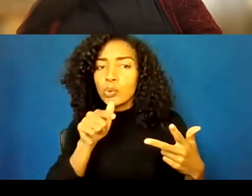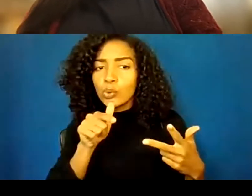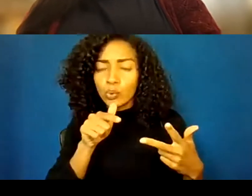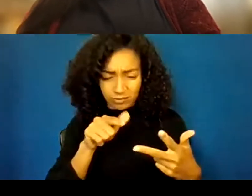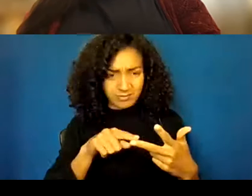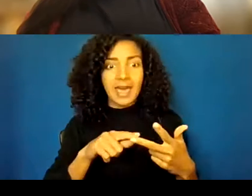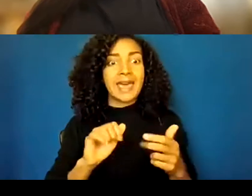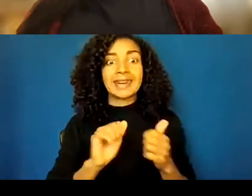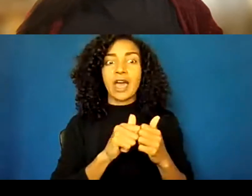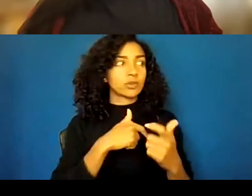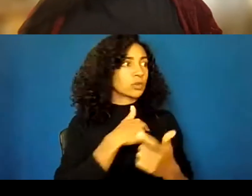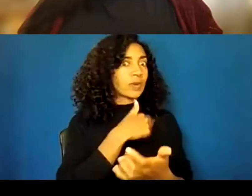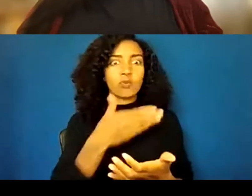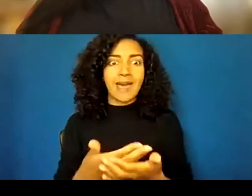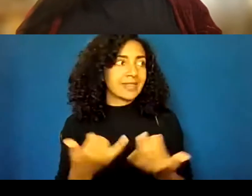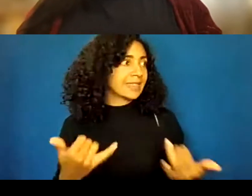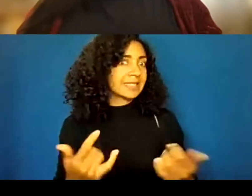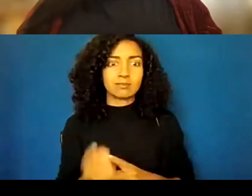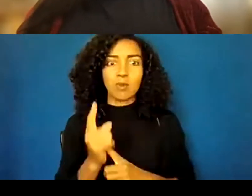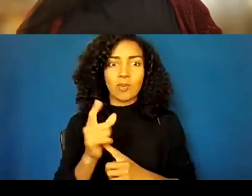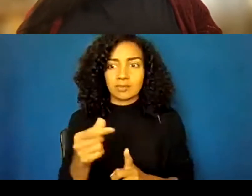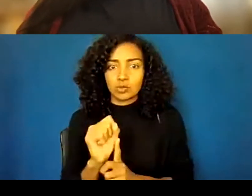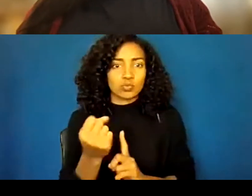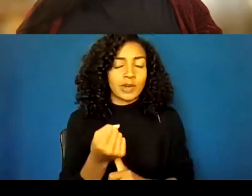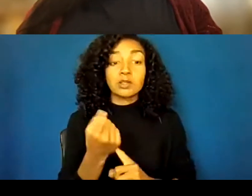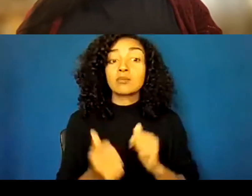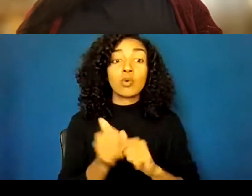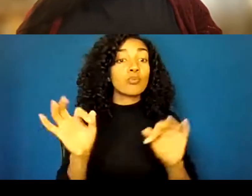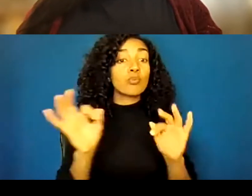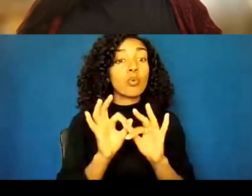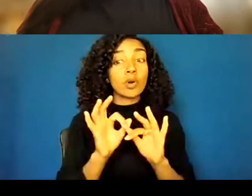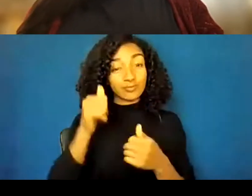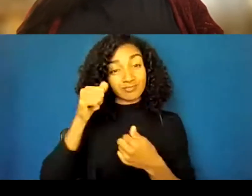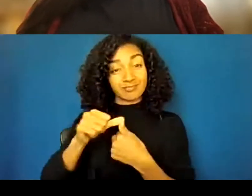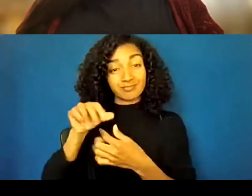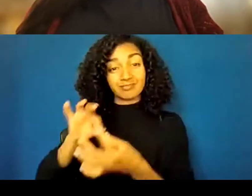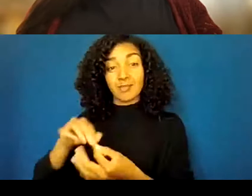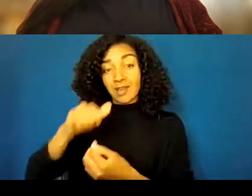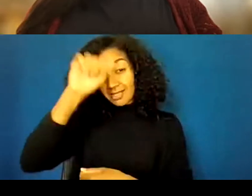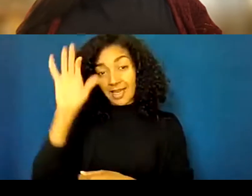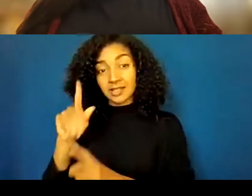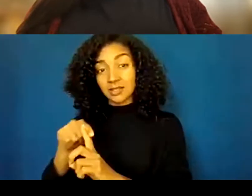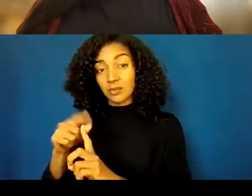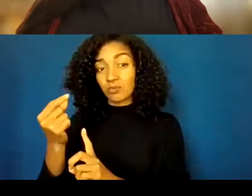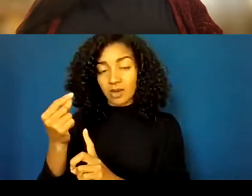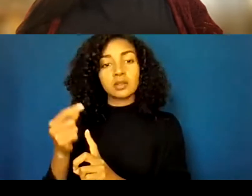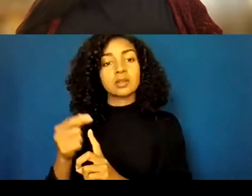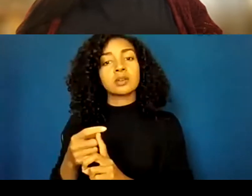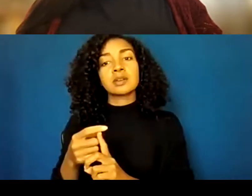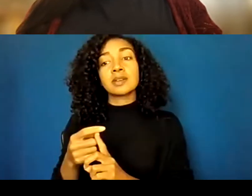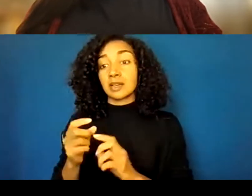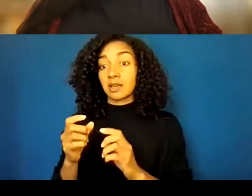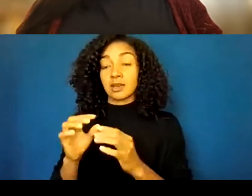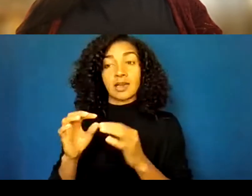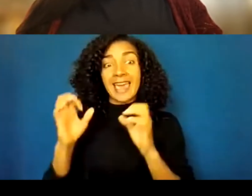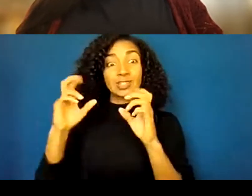And so I think the most important thing that we have to remember in Alaska is that the education piece has even been very